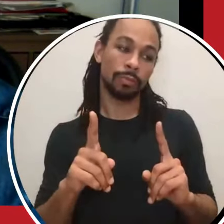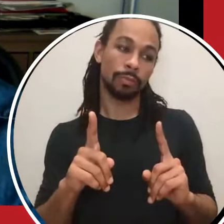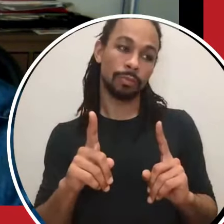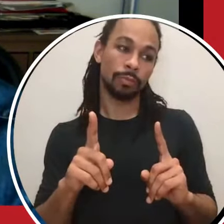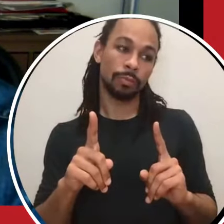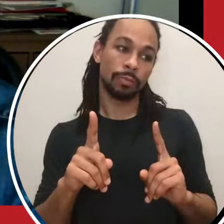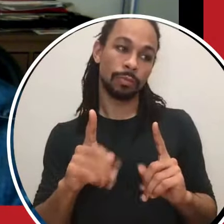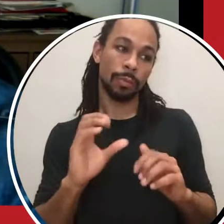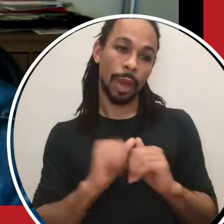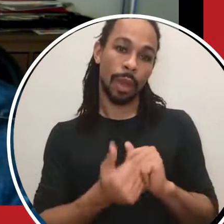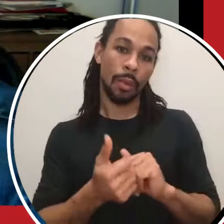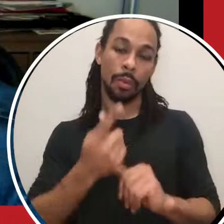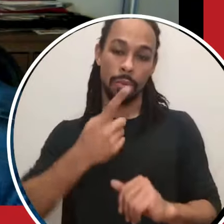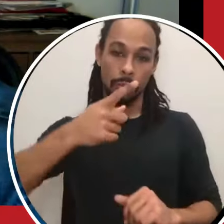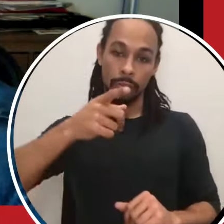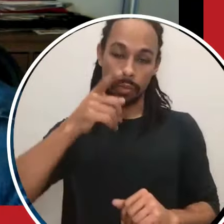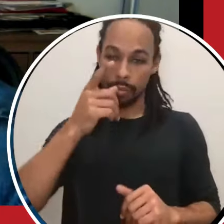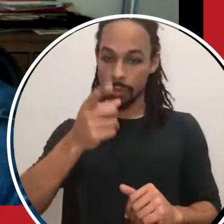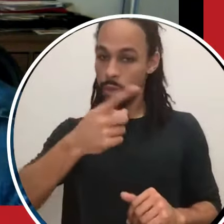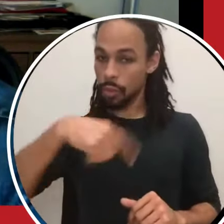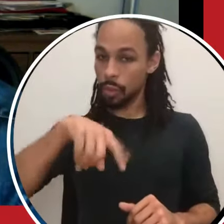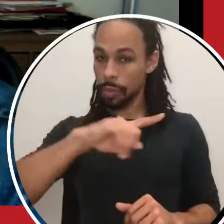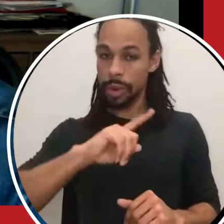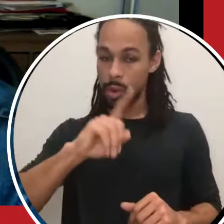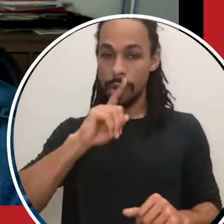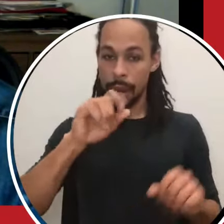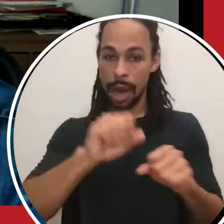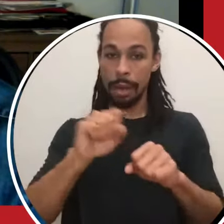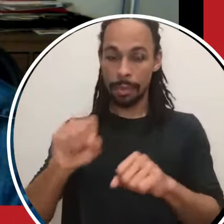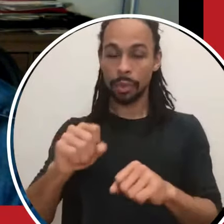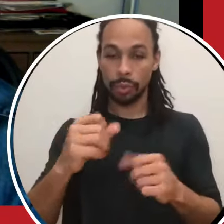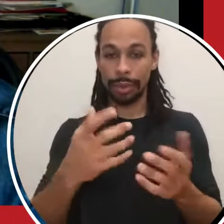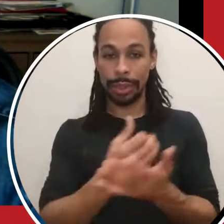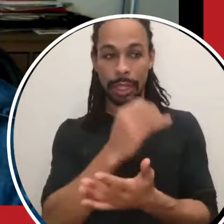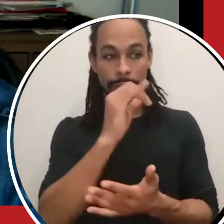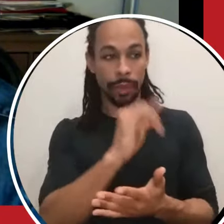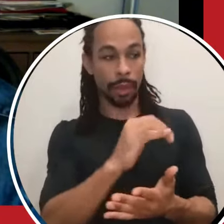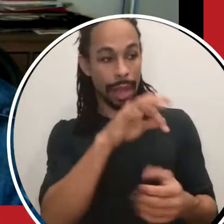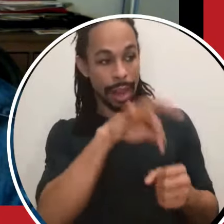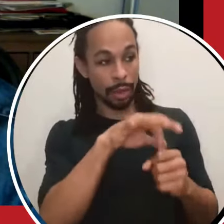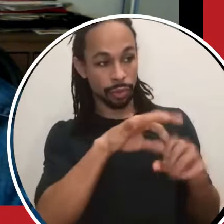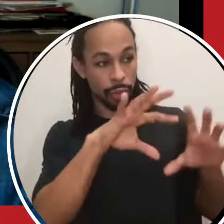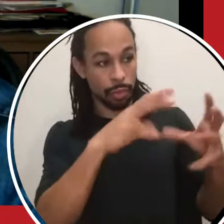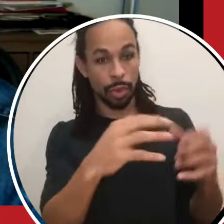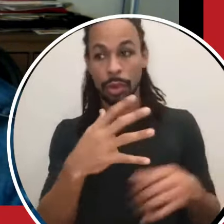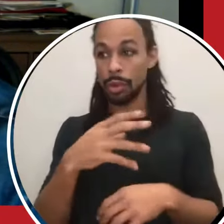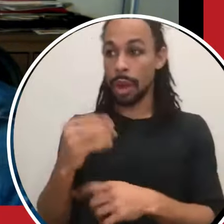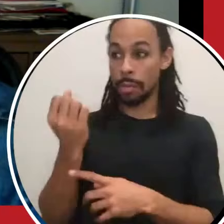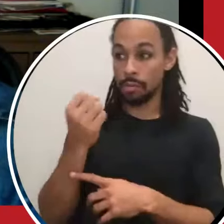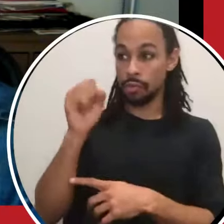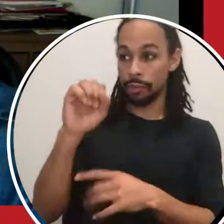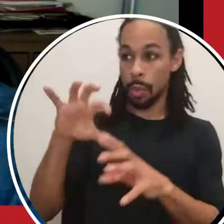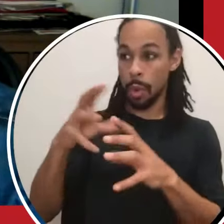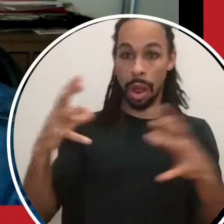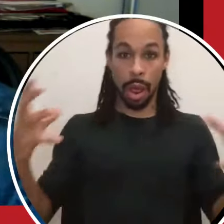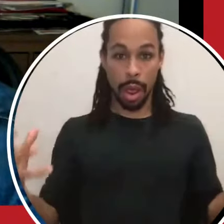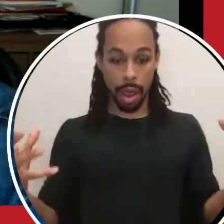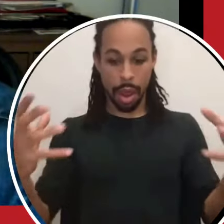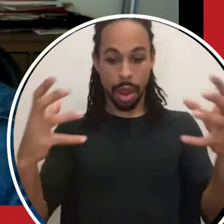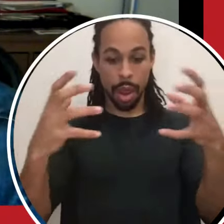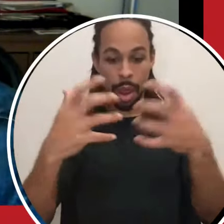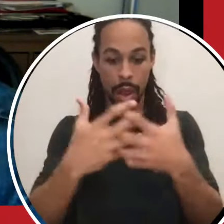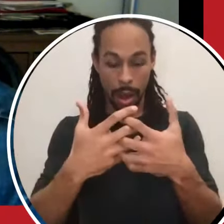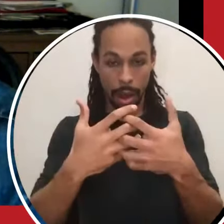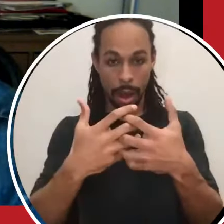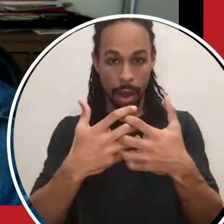to fuse the electoral realm and the movement realm is you have to make it more possible for